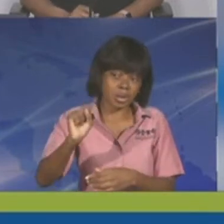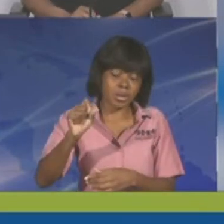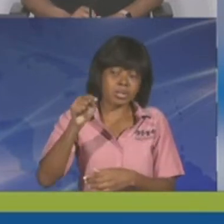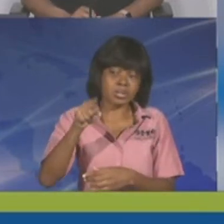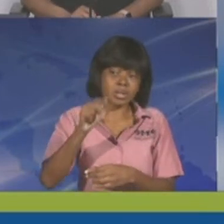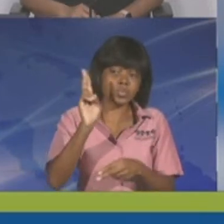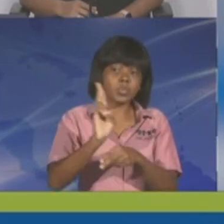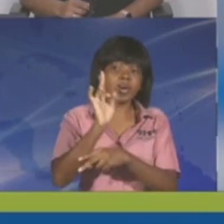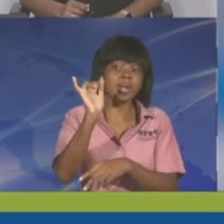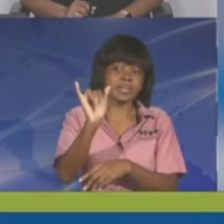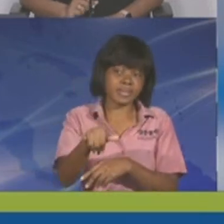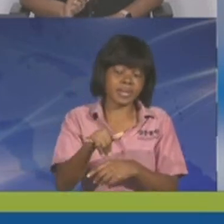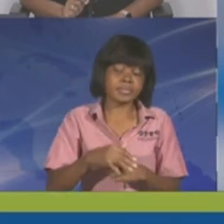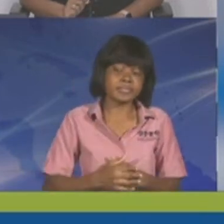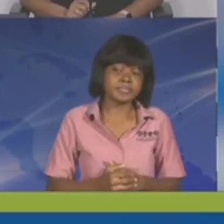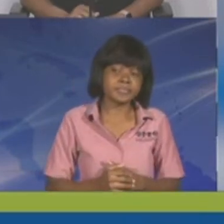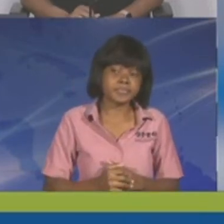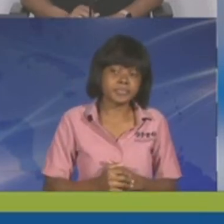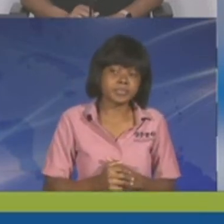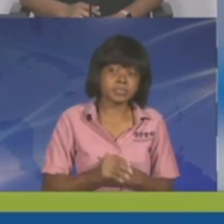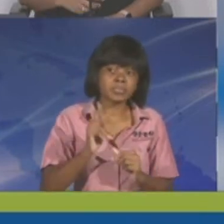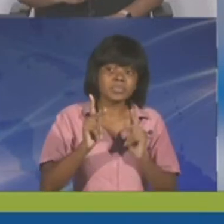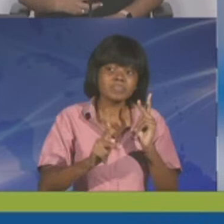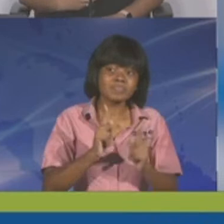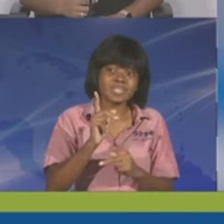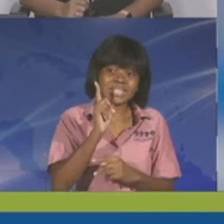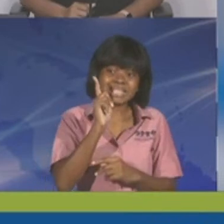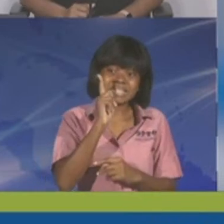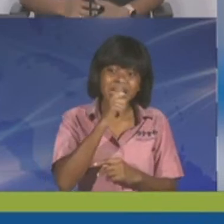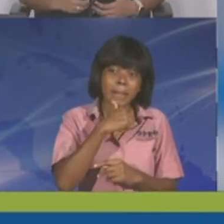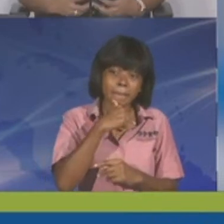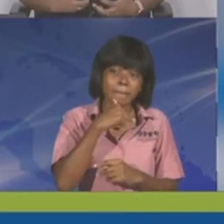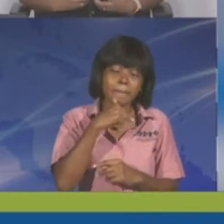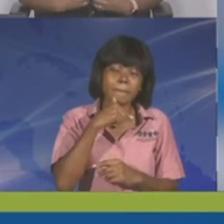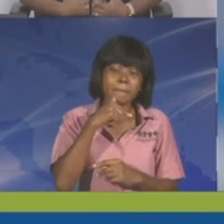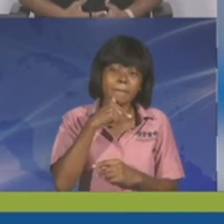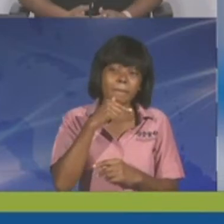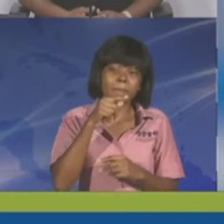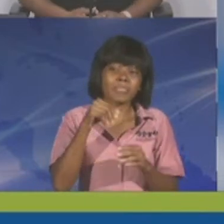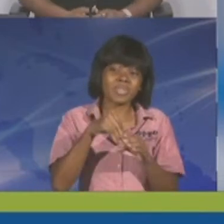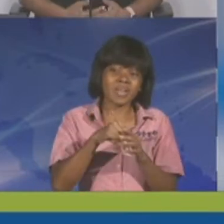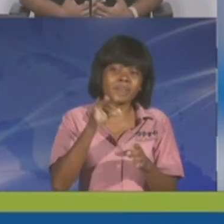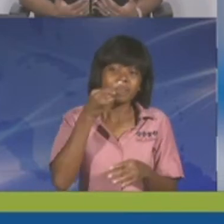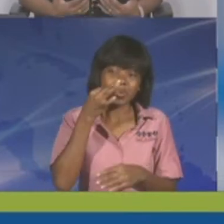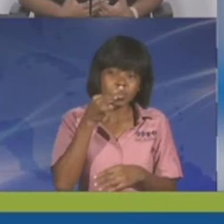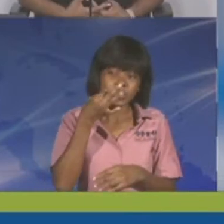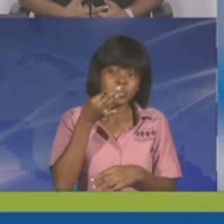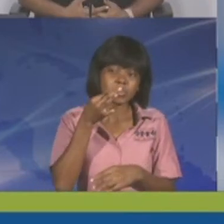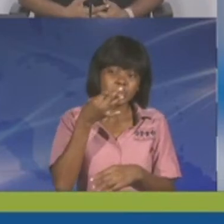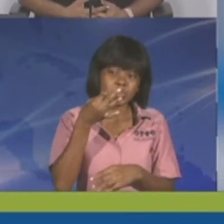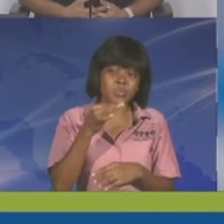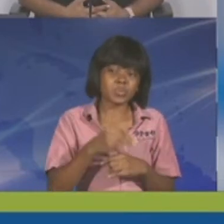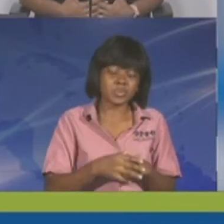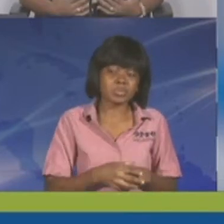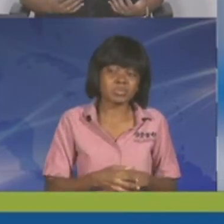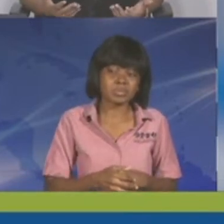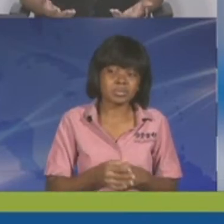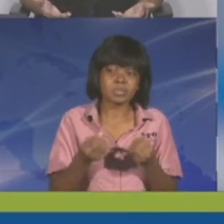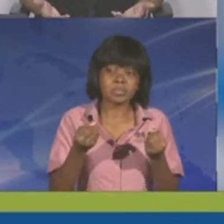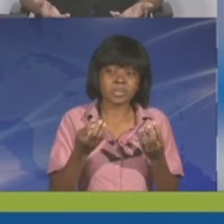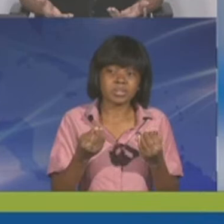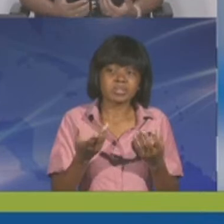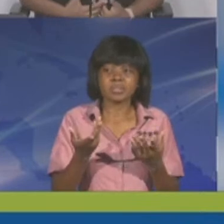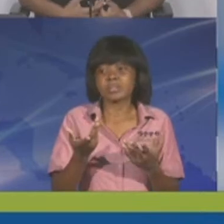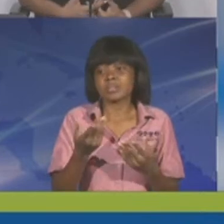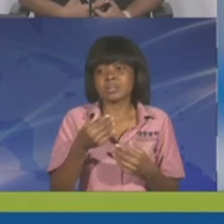people even say they might use lime juice or lemon to add that flavor and to, bring a kick. And then, of course, many of us like spices like